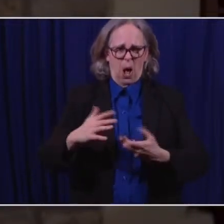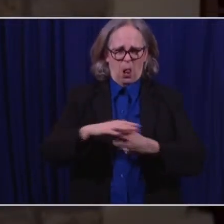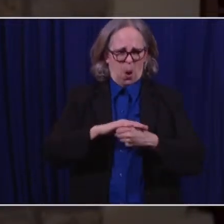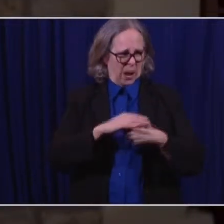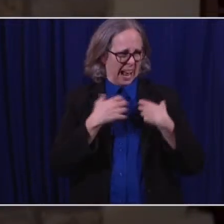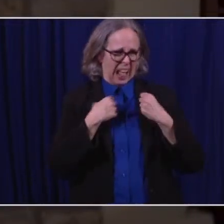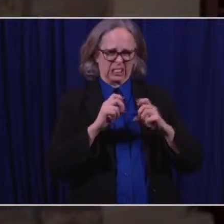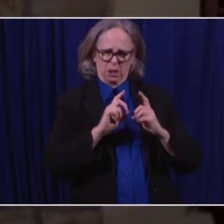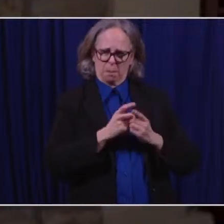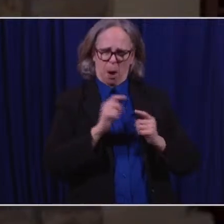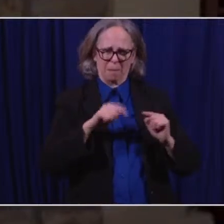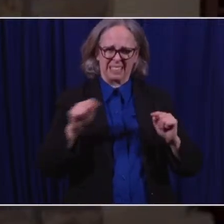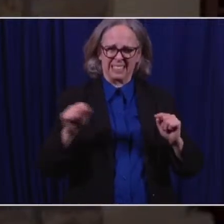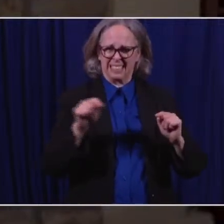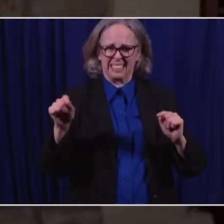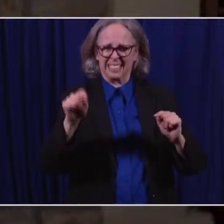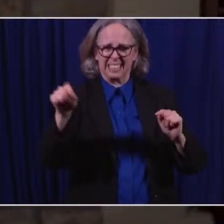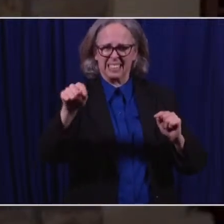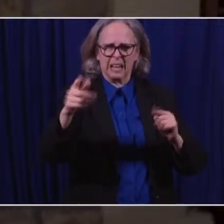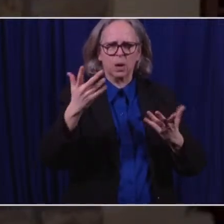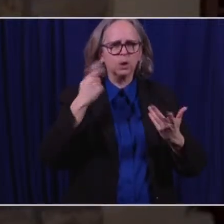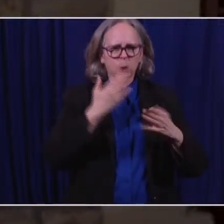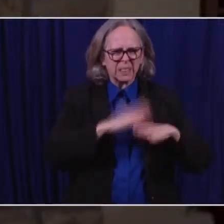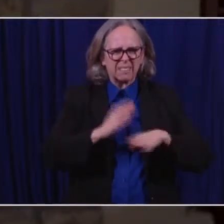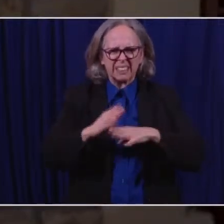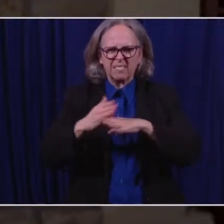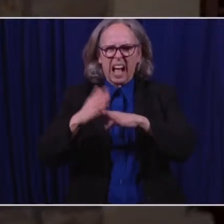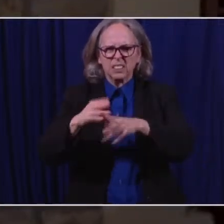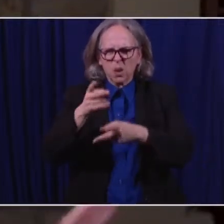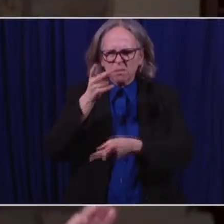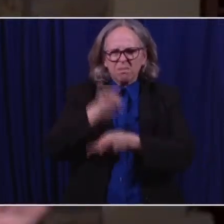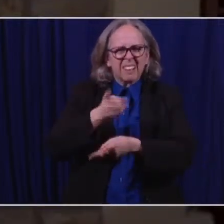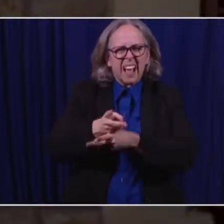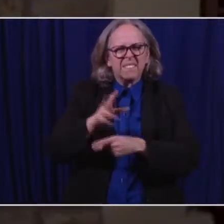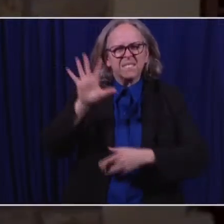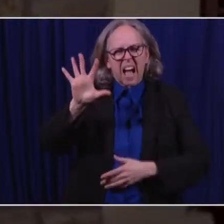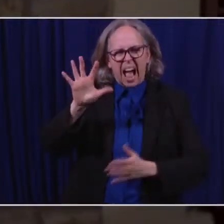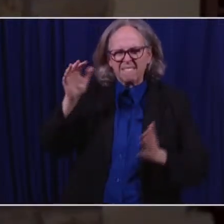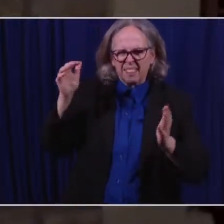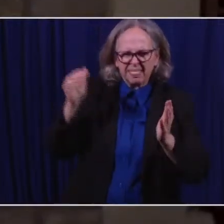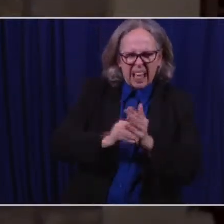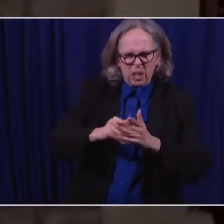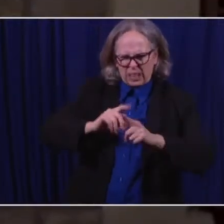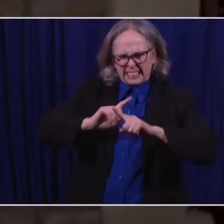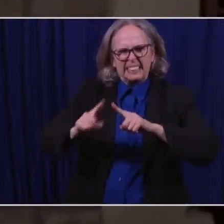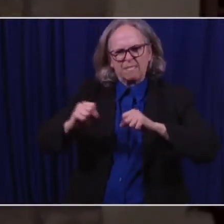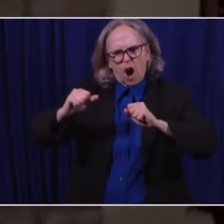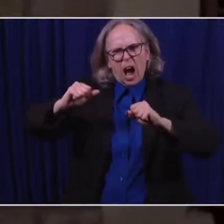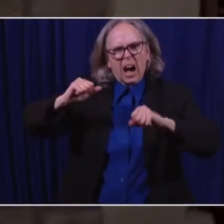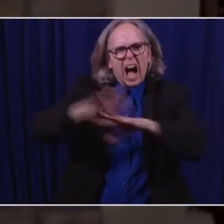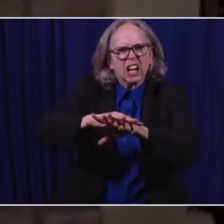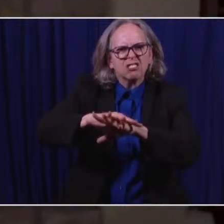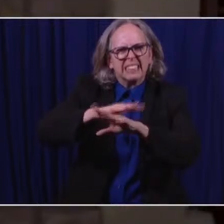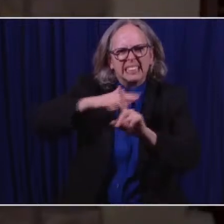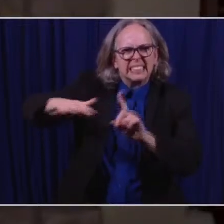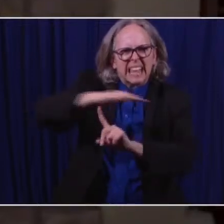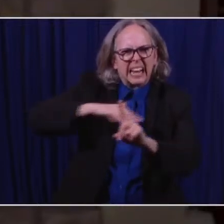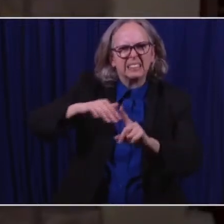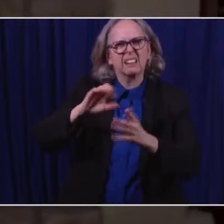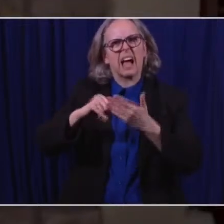locations in the state. But anyway, getting back to the pharmacy program. So we